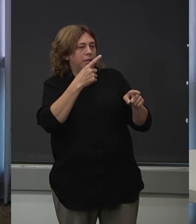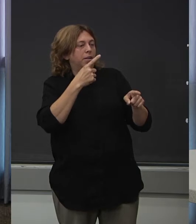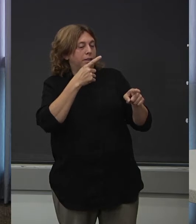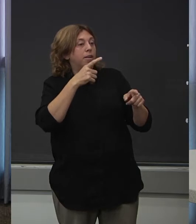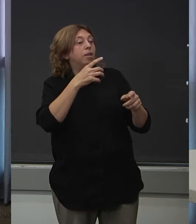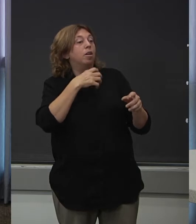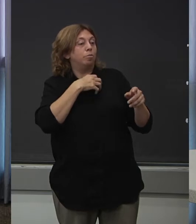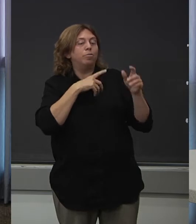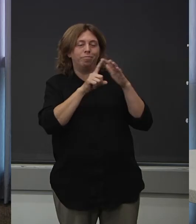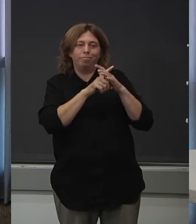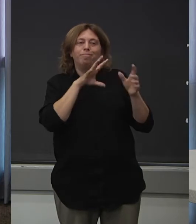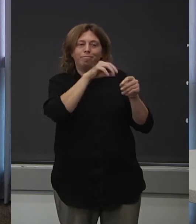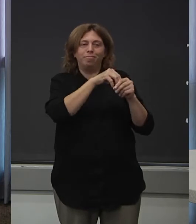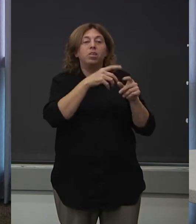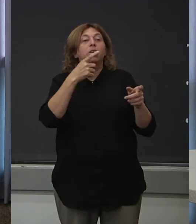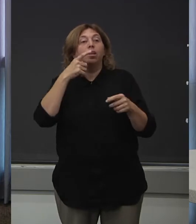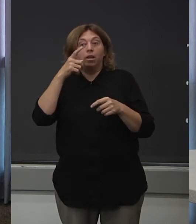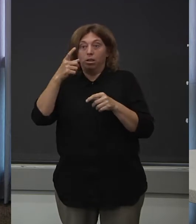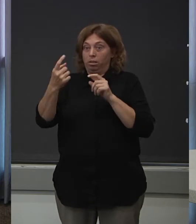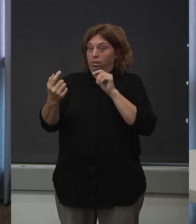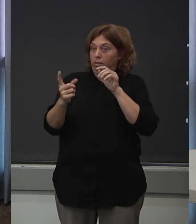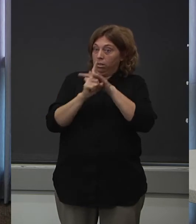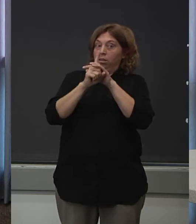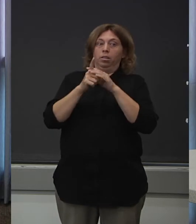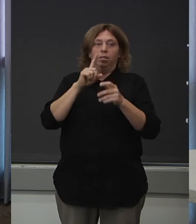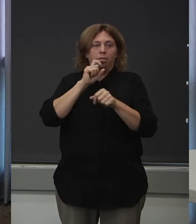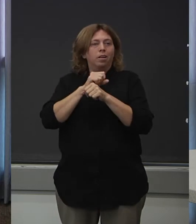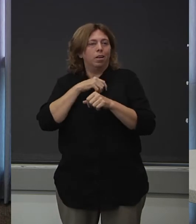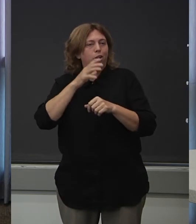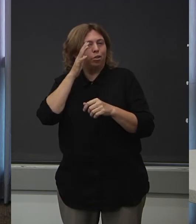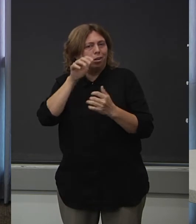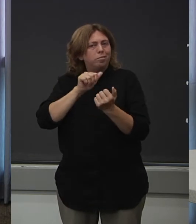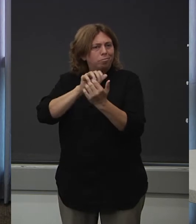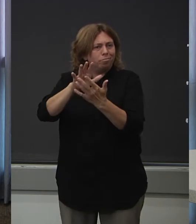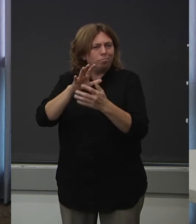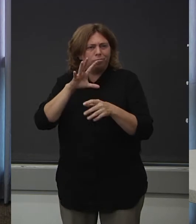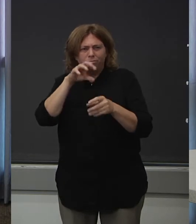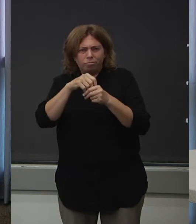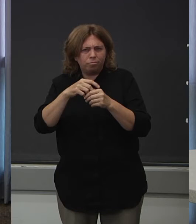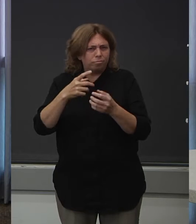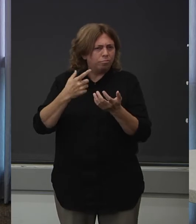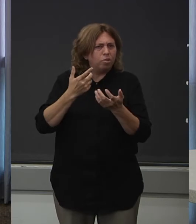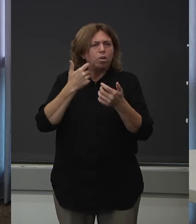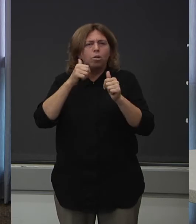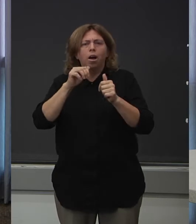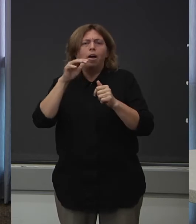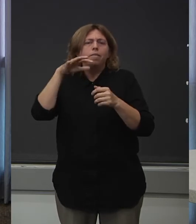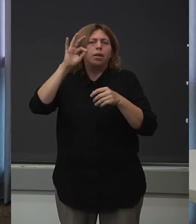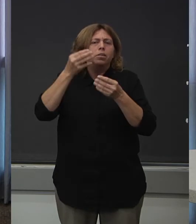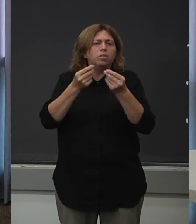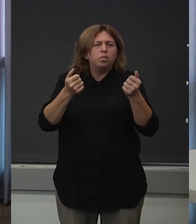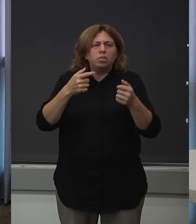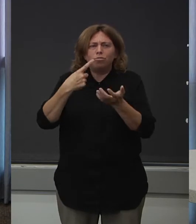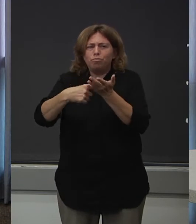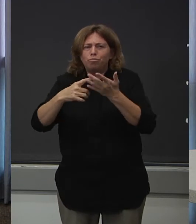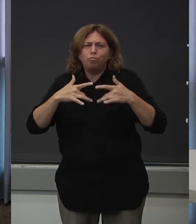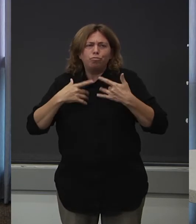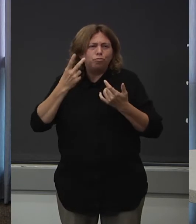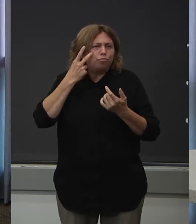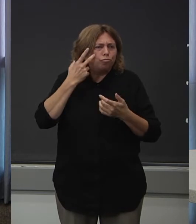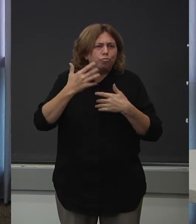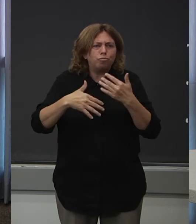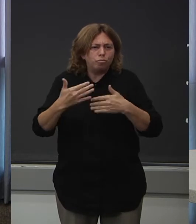And we'll reach out to that grocer. We'll seek to get a resolution in the process that I described earlier. Just last